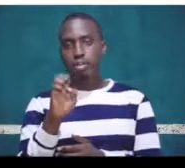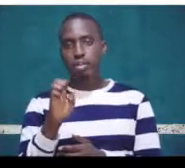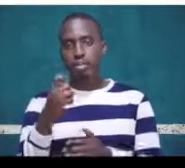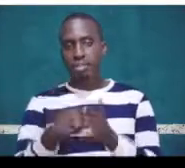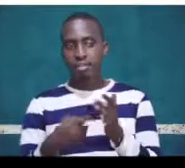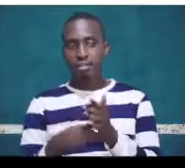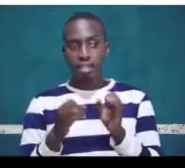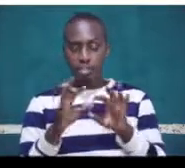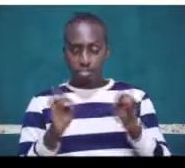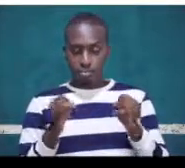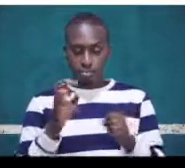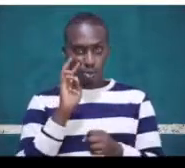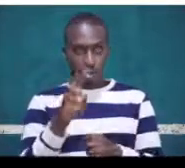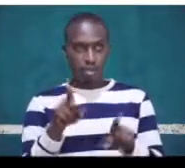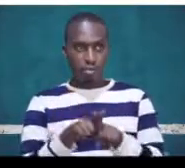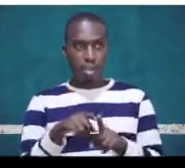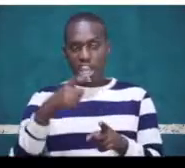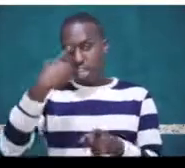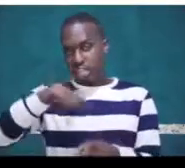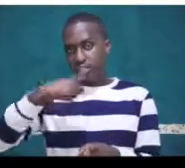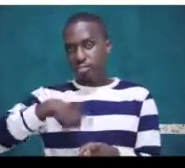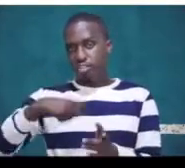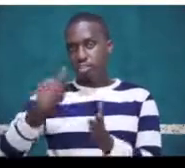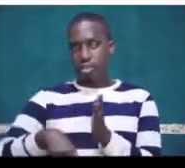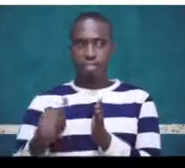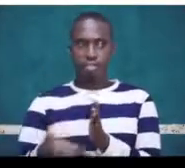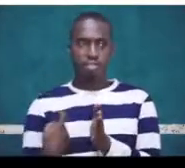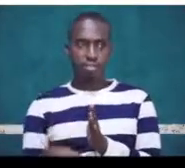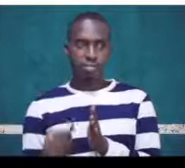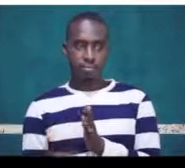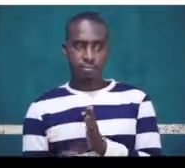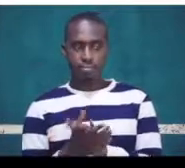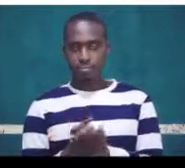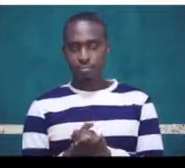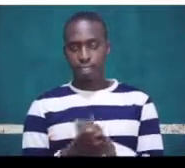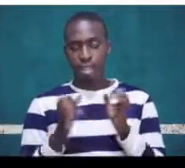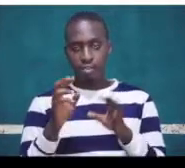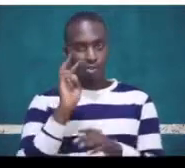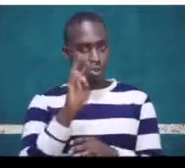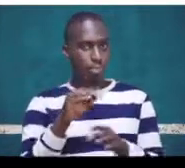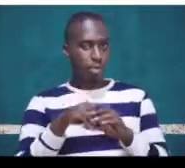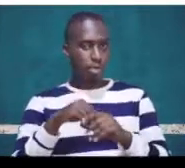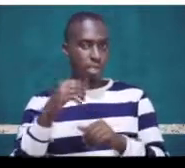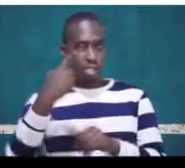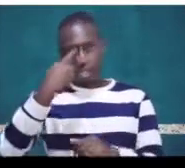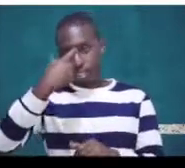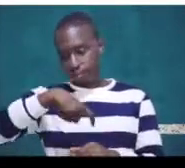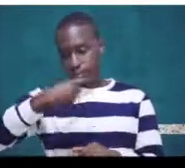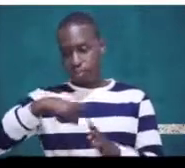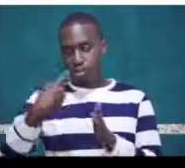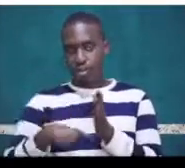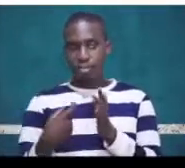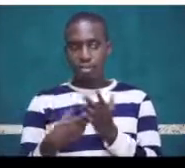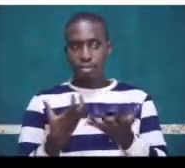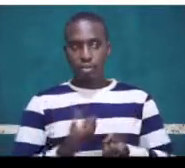also try to look at what we call individual taxes, there are also what we call individual taxes. When you look at the individual taxes, we have